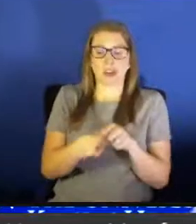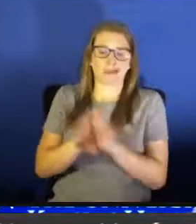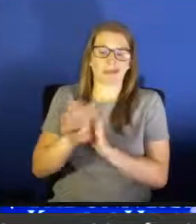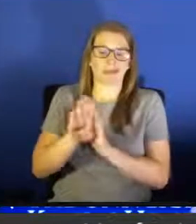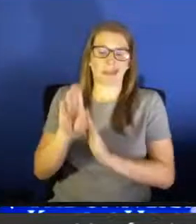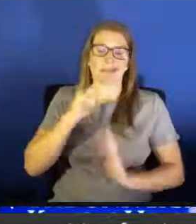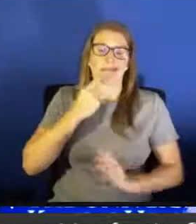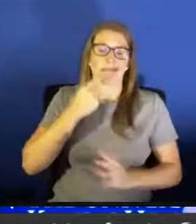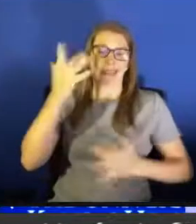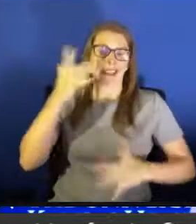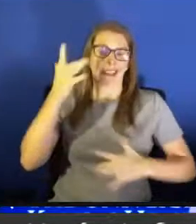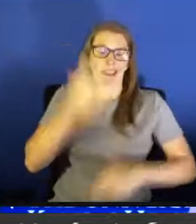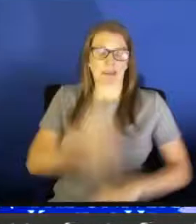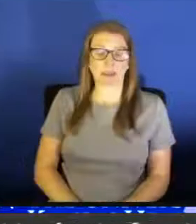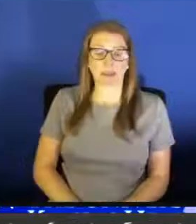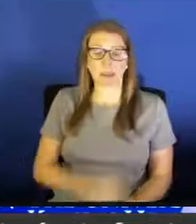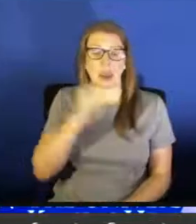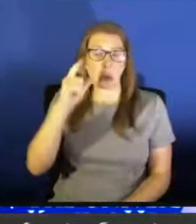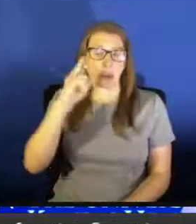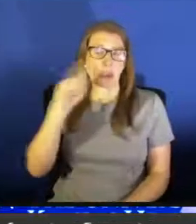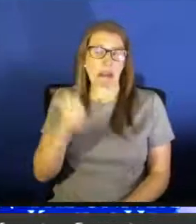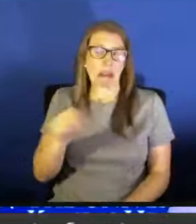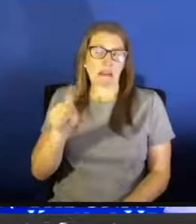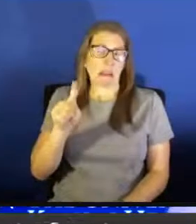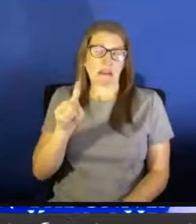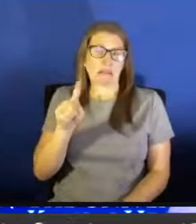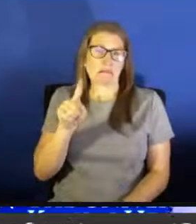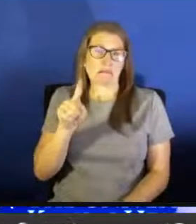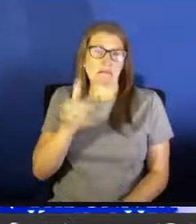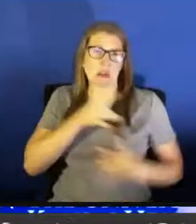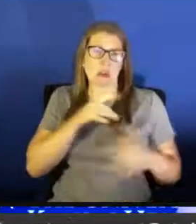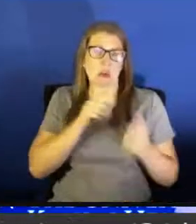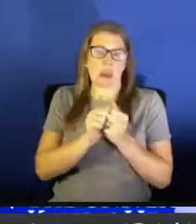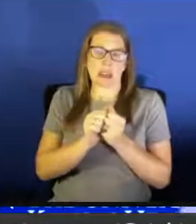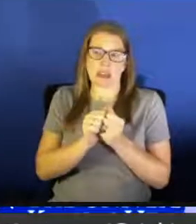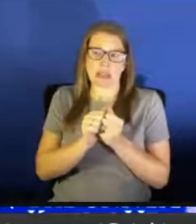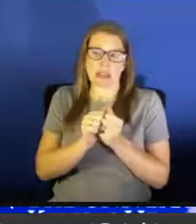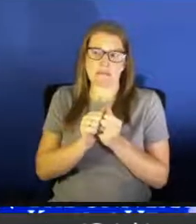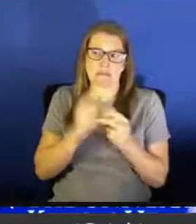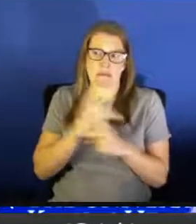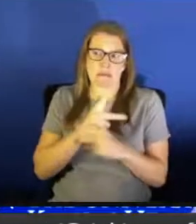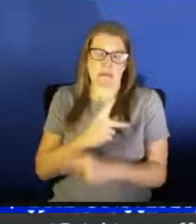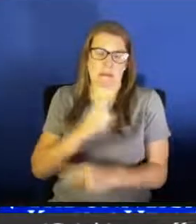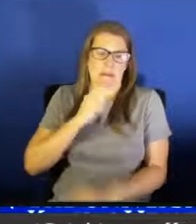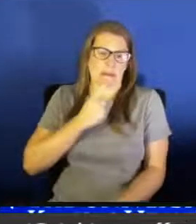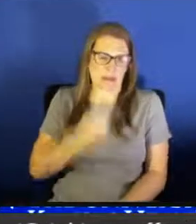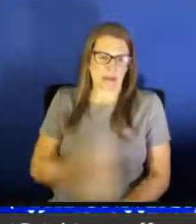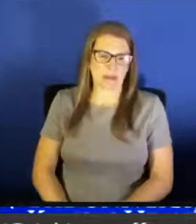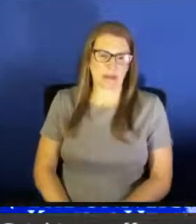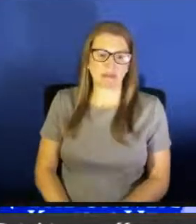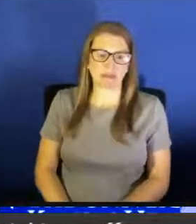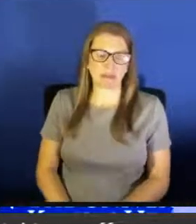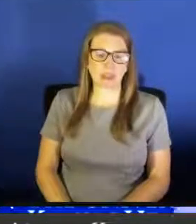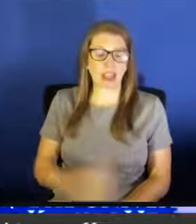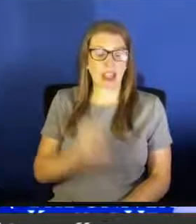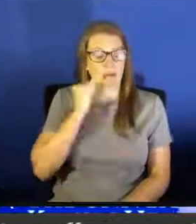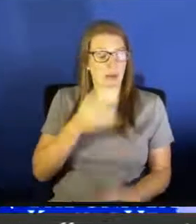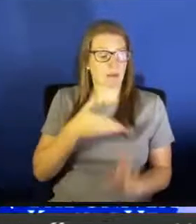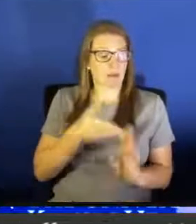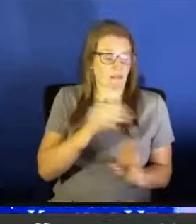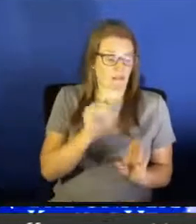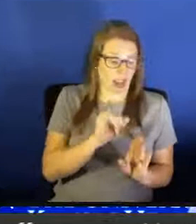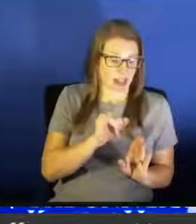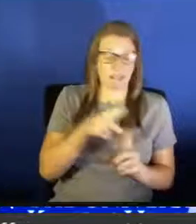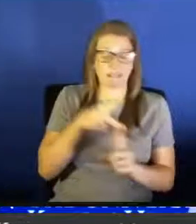that really anybody is too concerned with increased severity. Again, being vaccinated or previously infected and vaccinated is going to